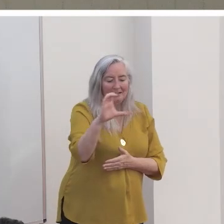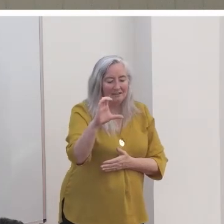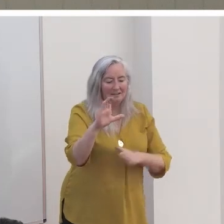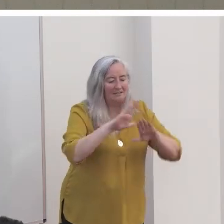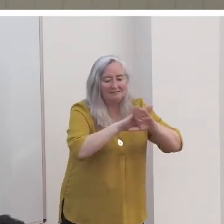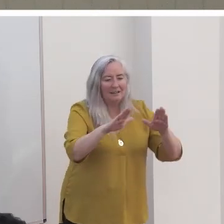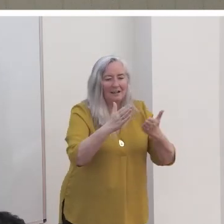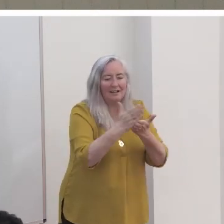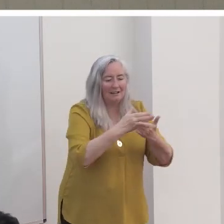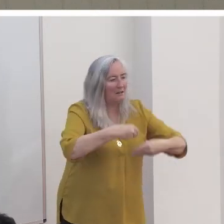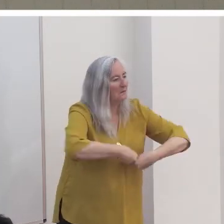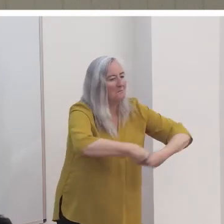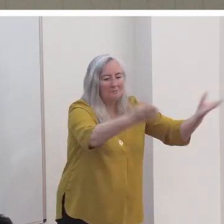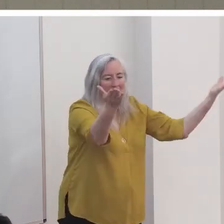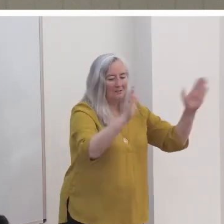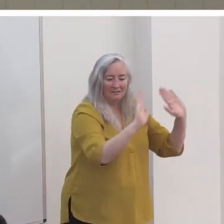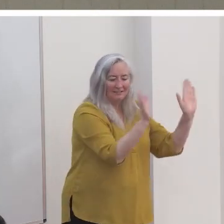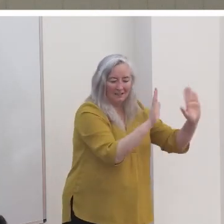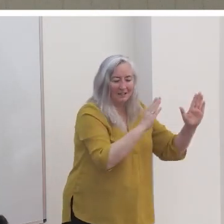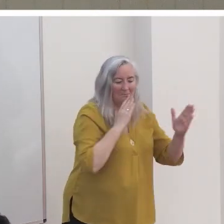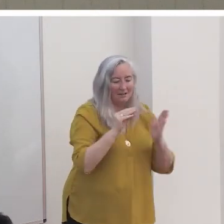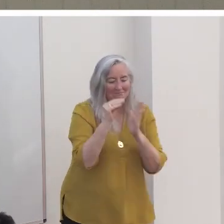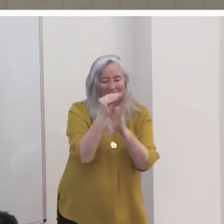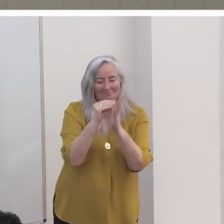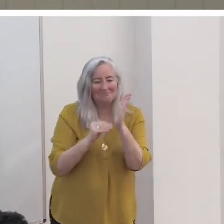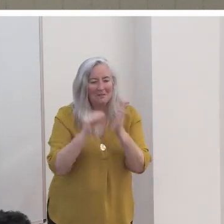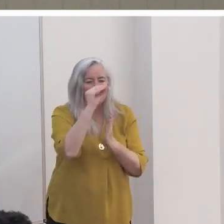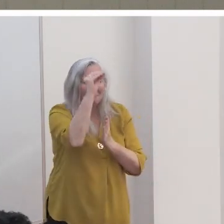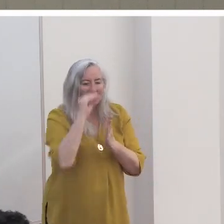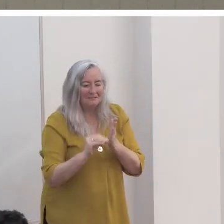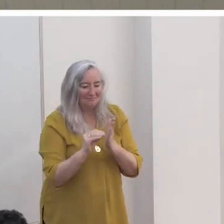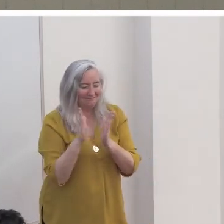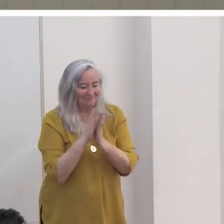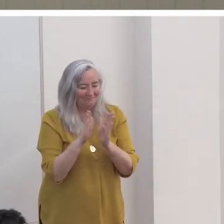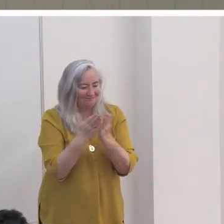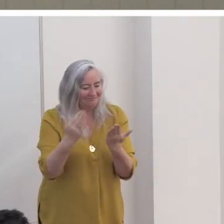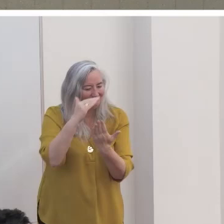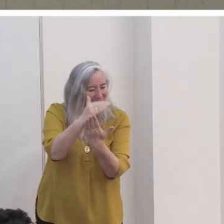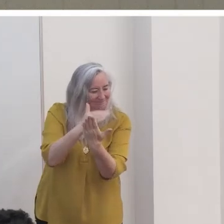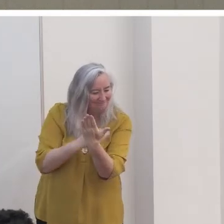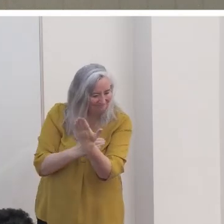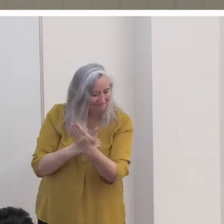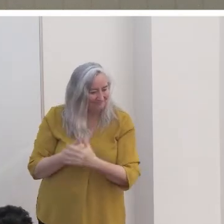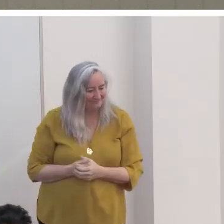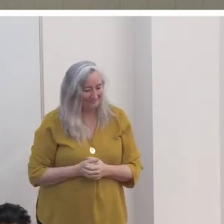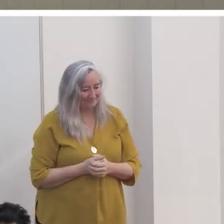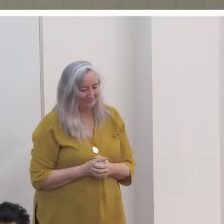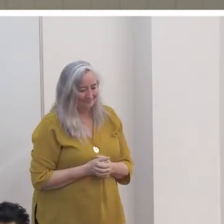go back and cross out all the information. But thank you so much for your patience with that.